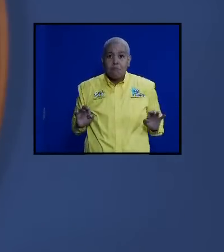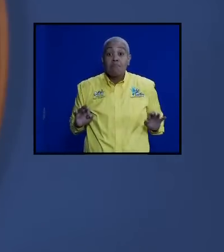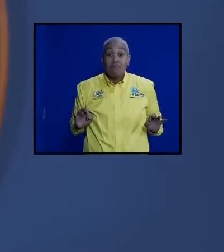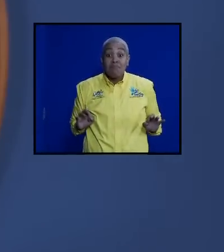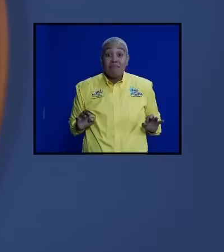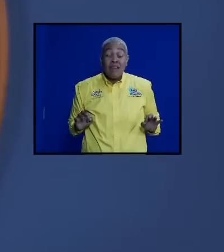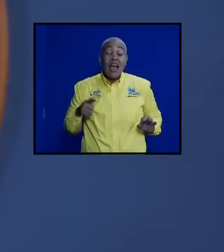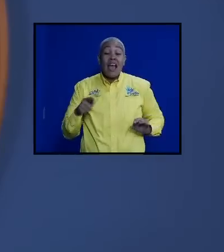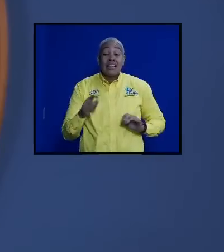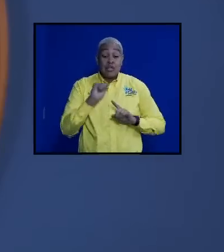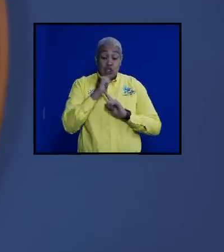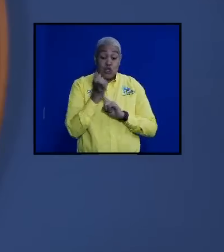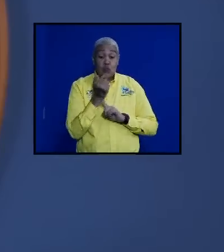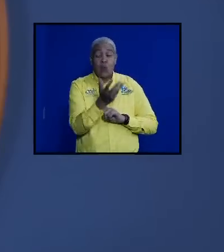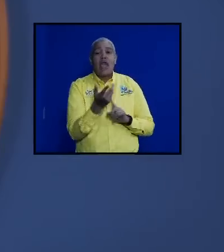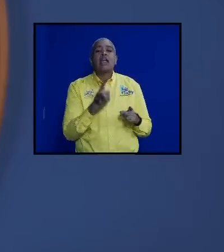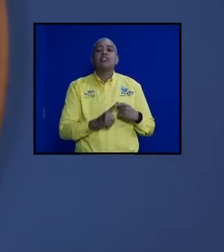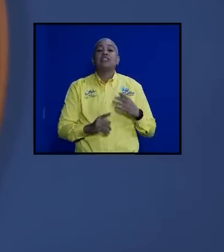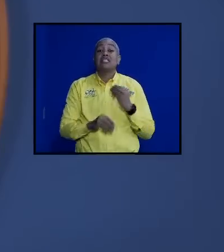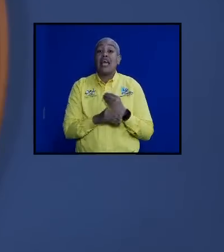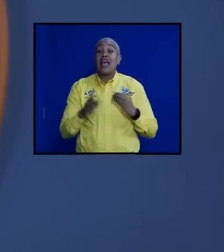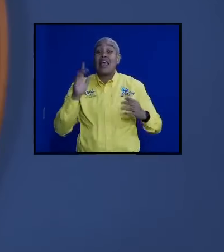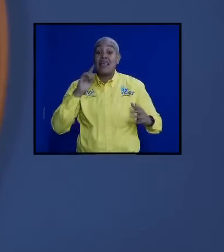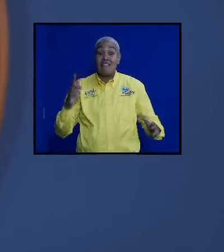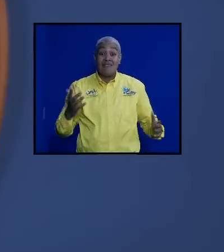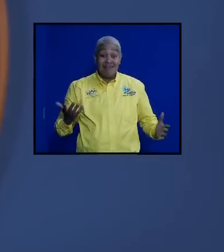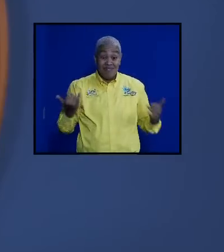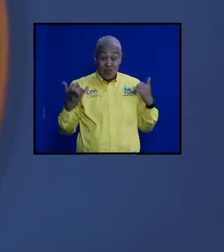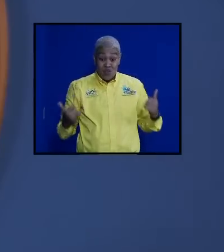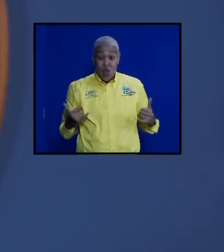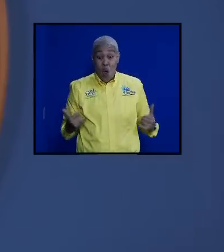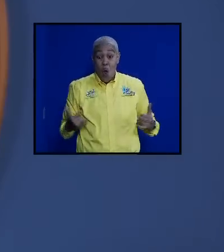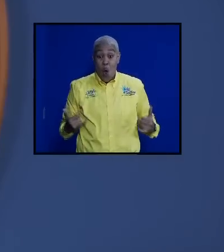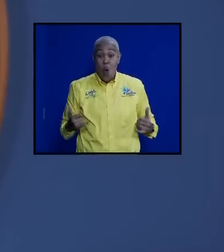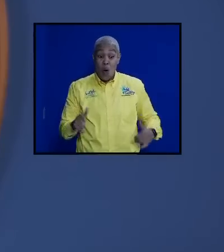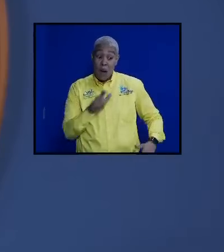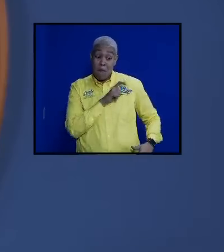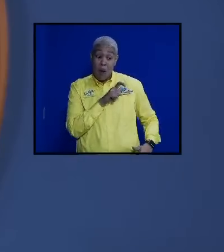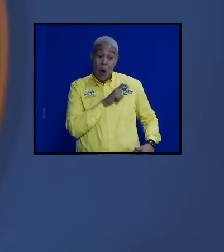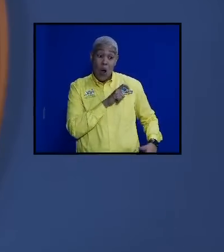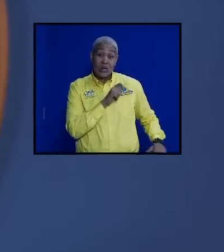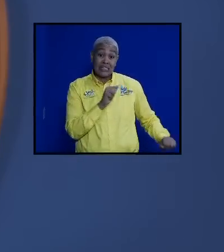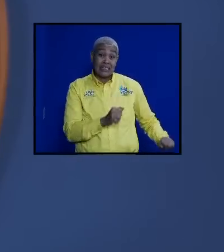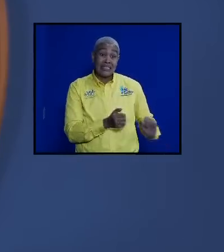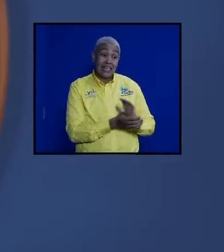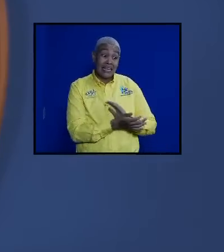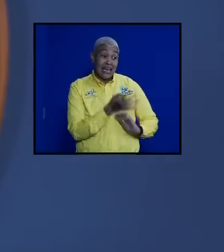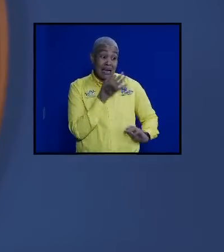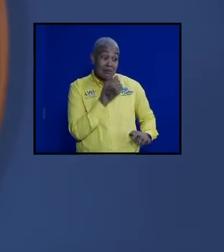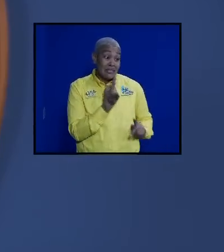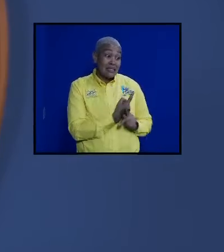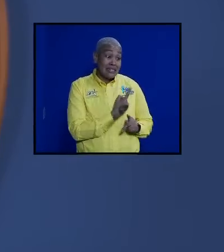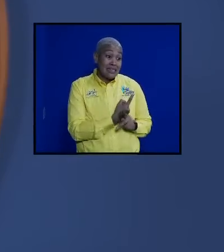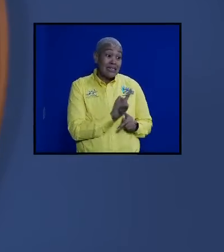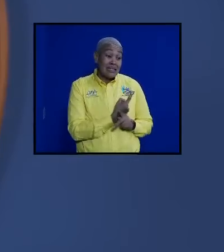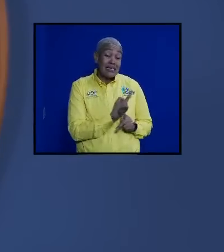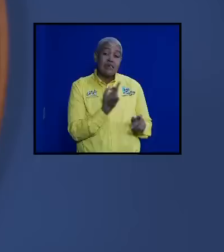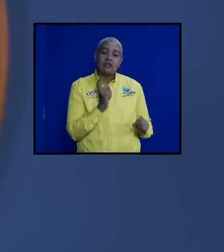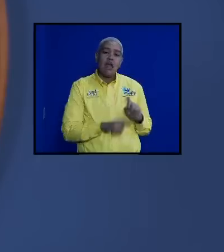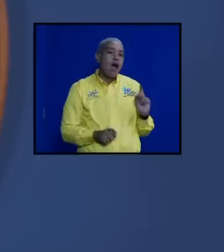And the situation is over and above the capacity of our regular law